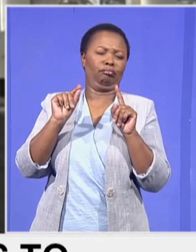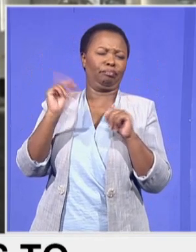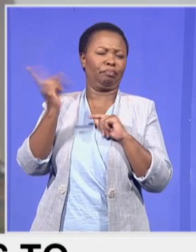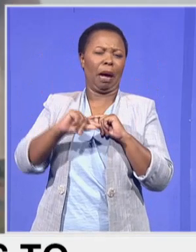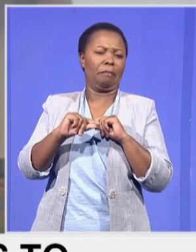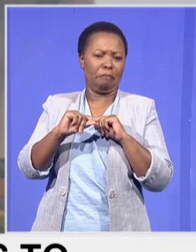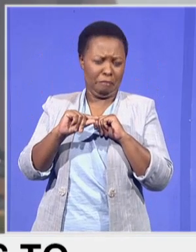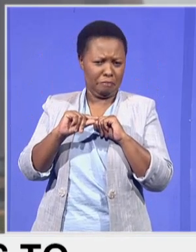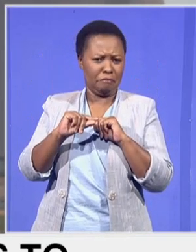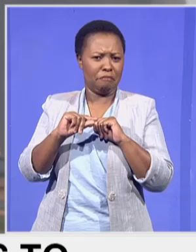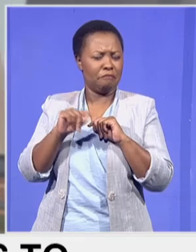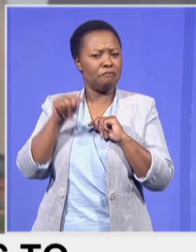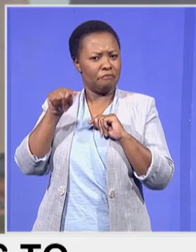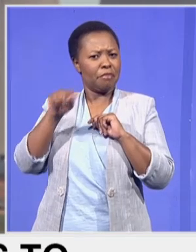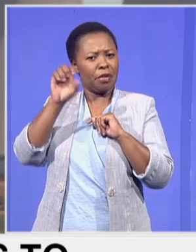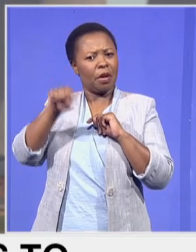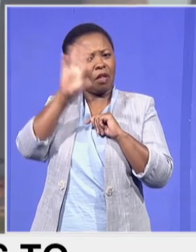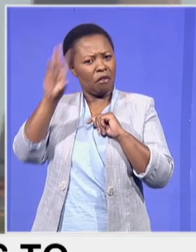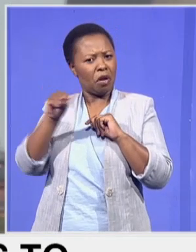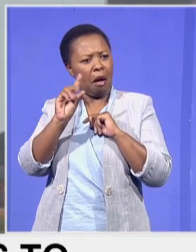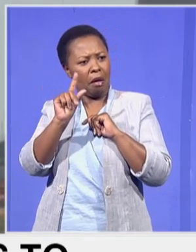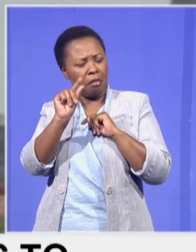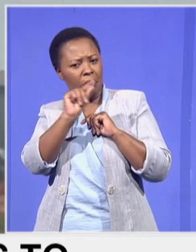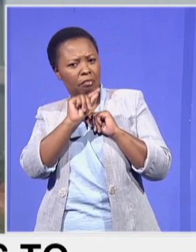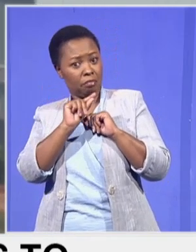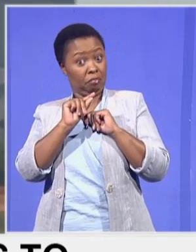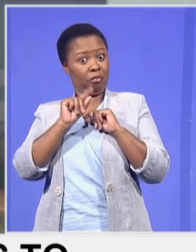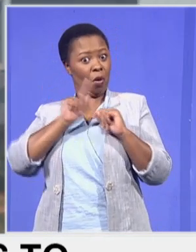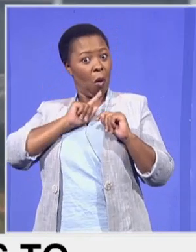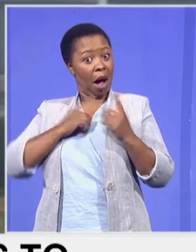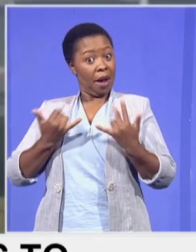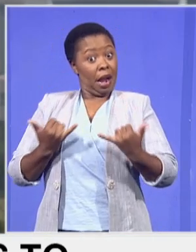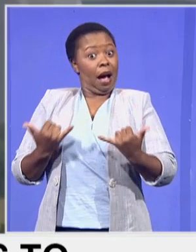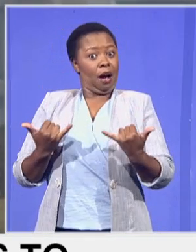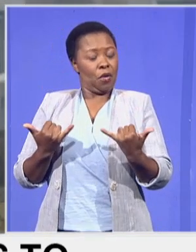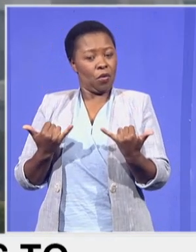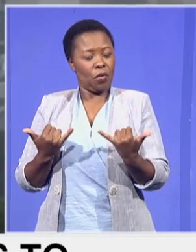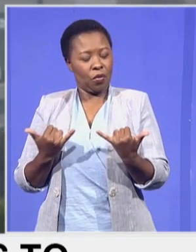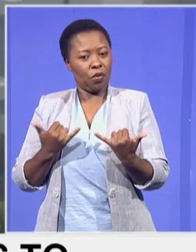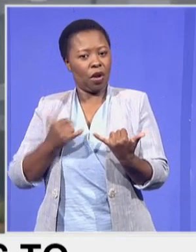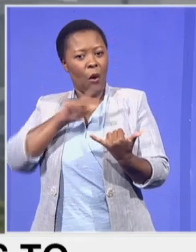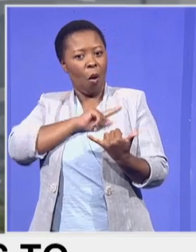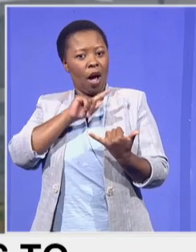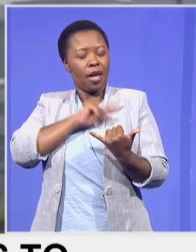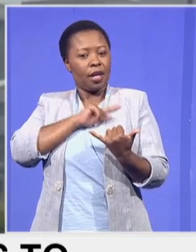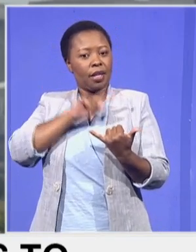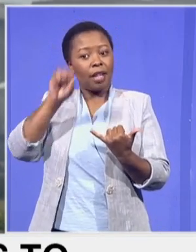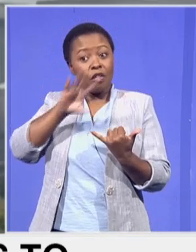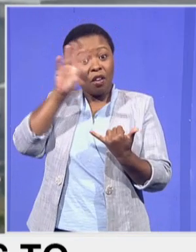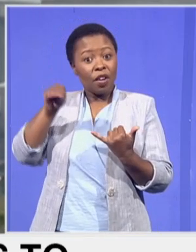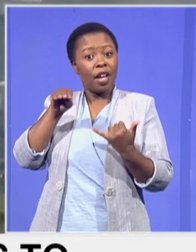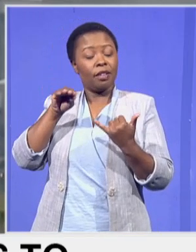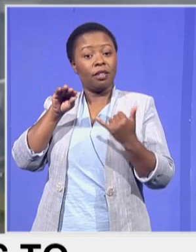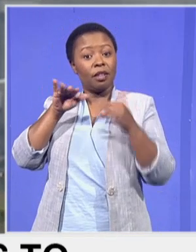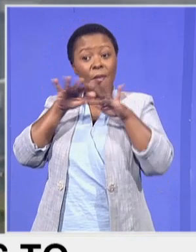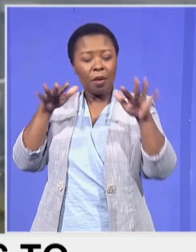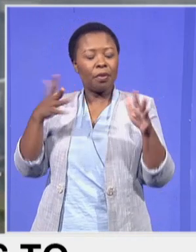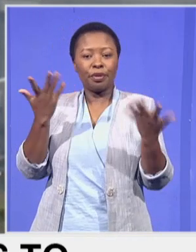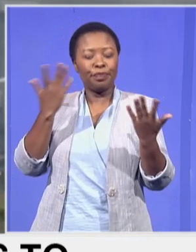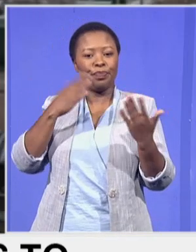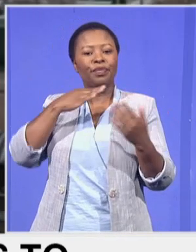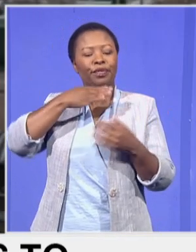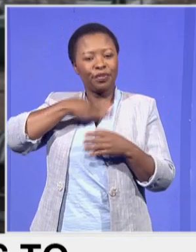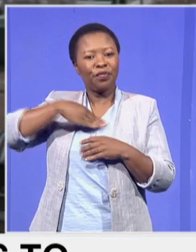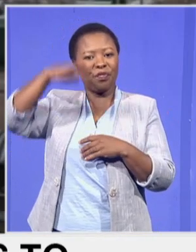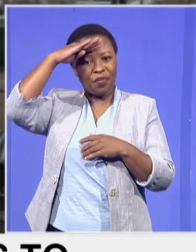from ordinary South Africans about why this change now, because obviously South Africans are becoming fed up with